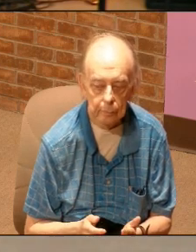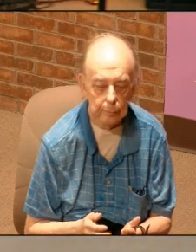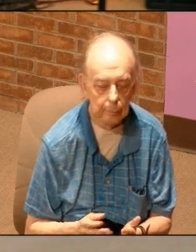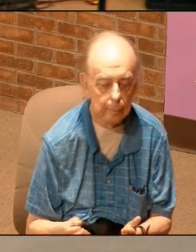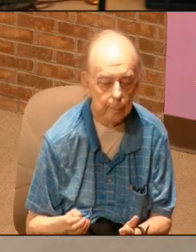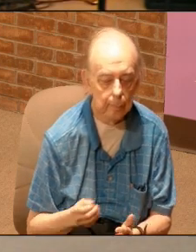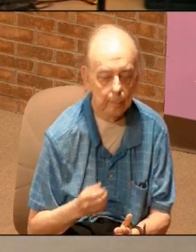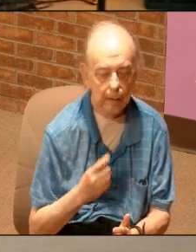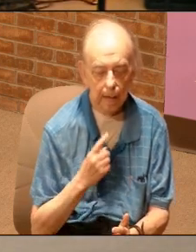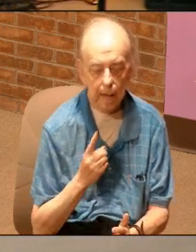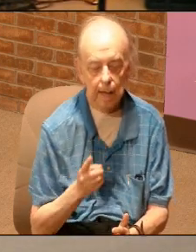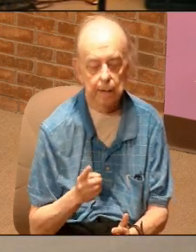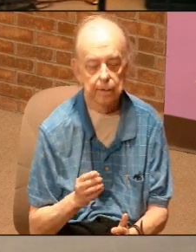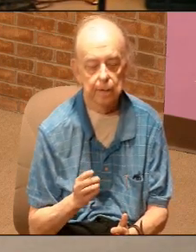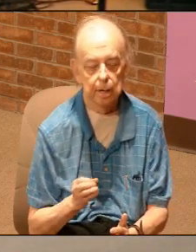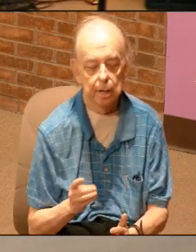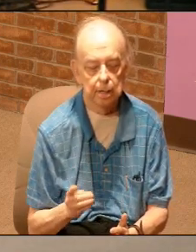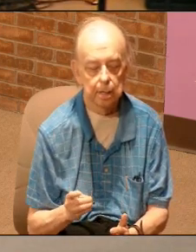And I set a deadline